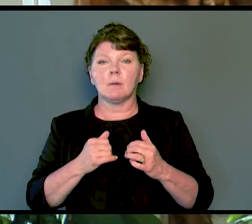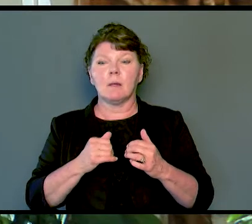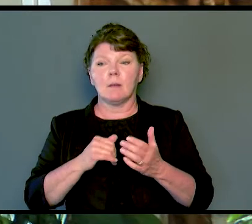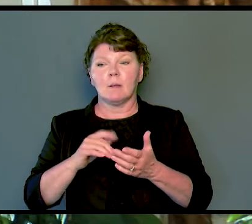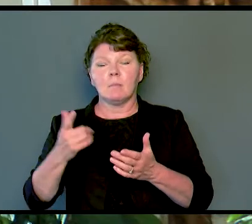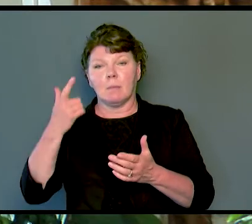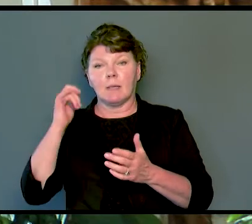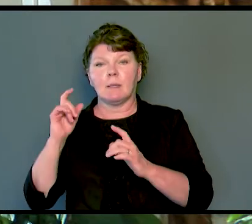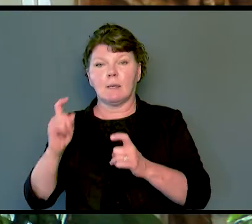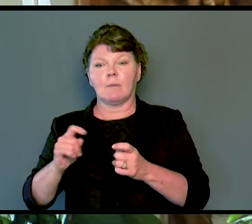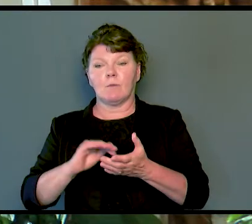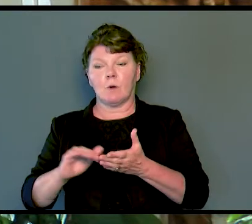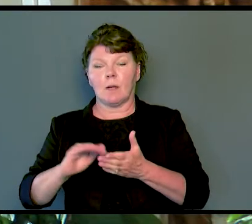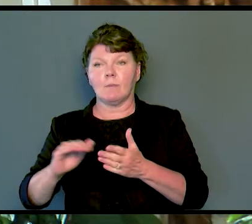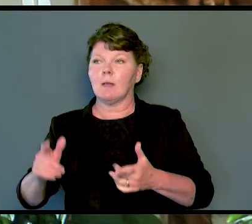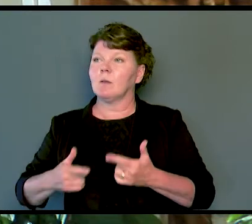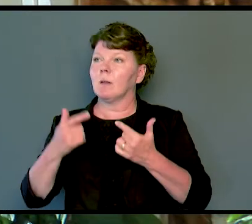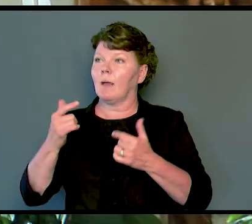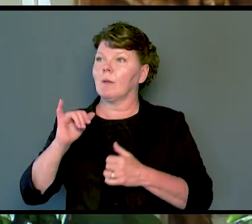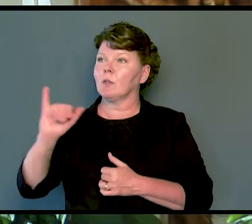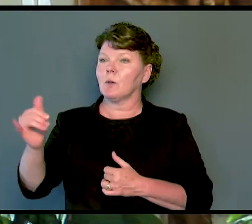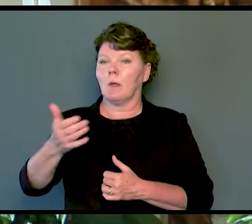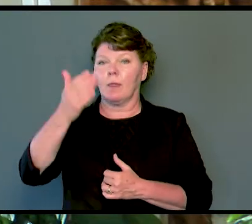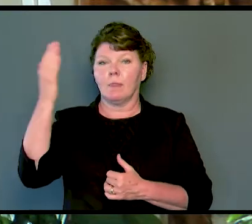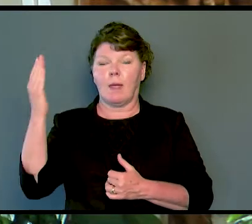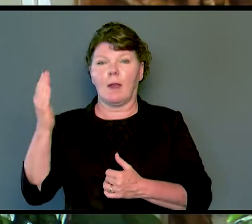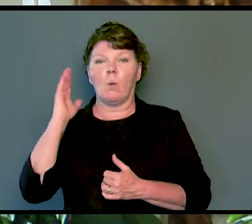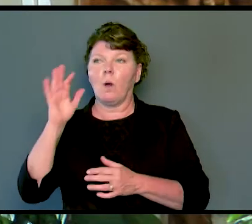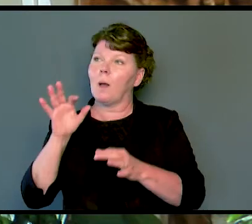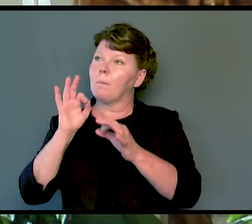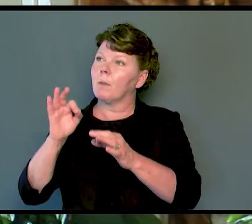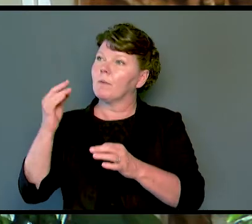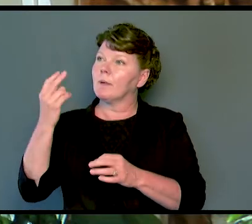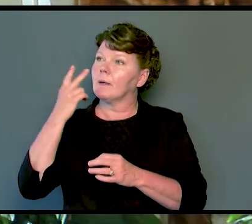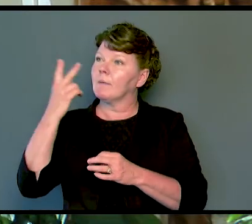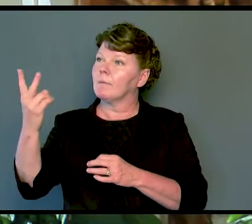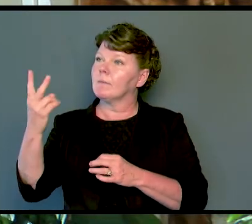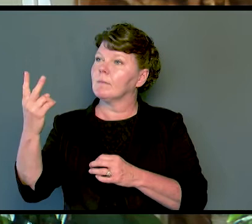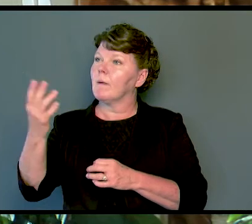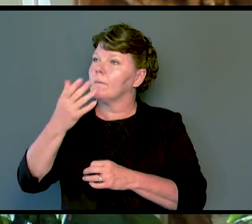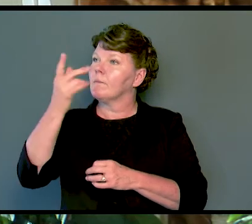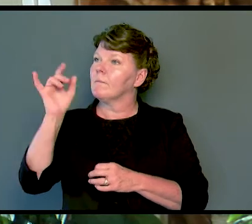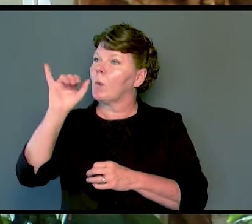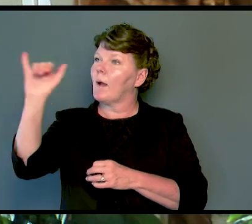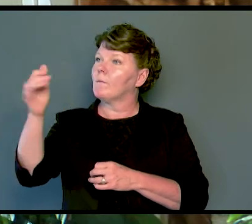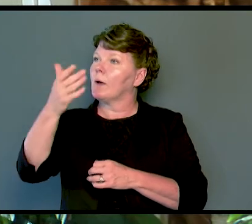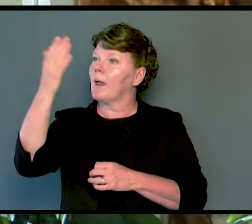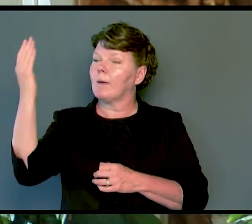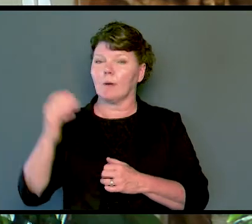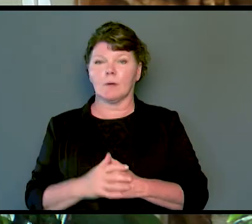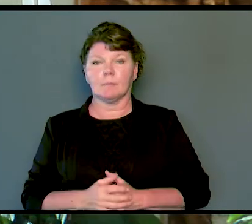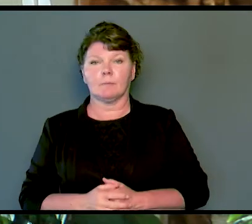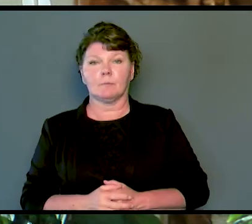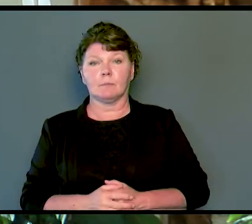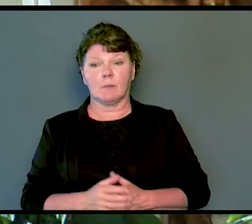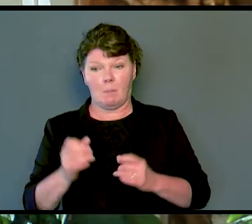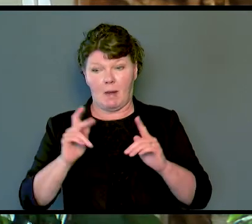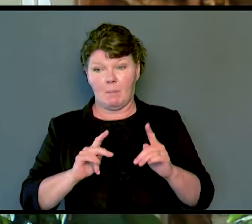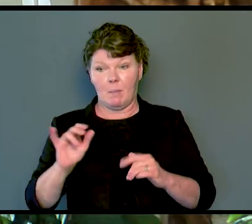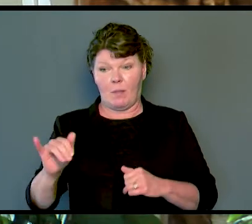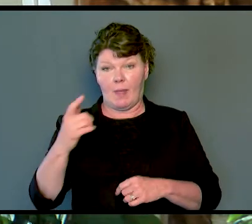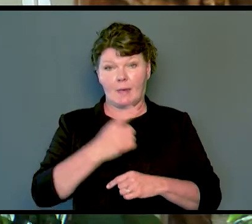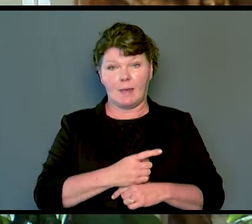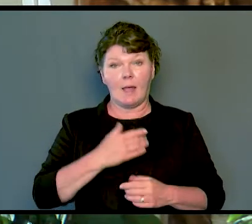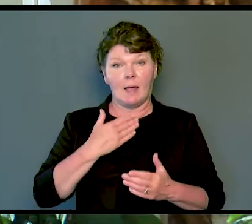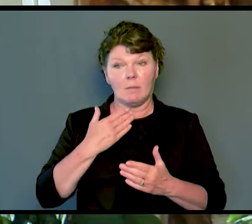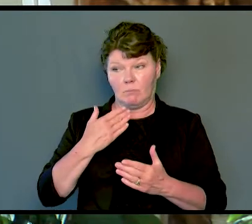forgiveness and eternal life with God, where he will have perfect eyesight forever in heaven. Many of the people there that day had